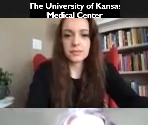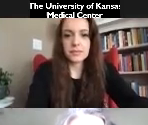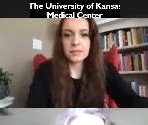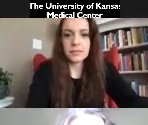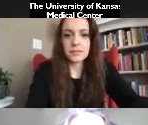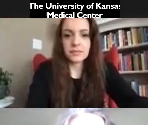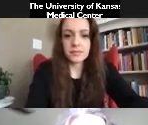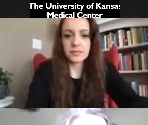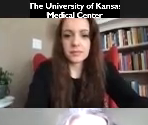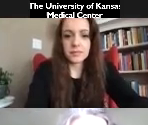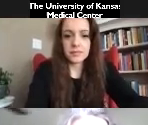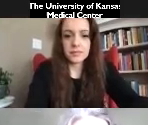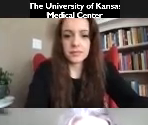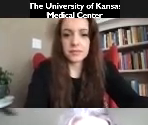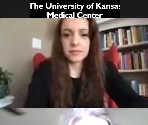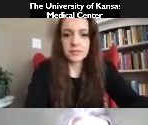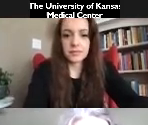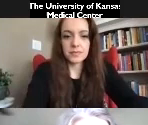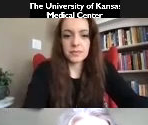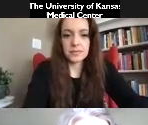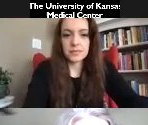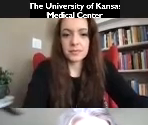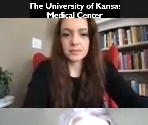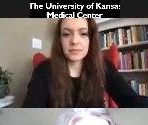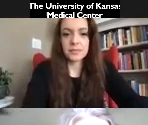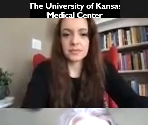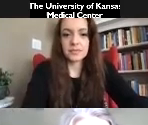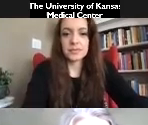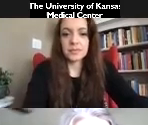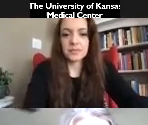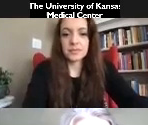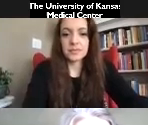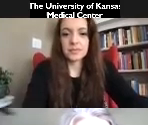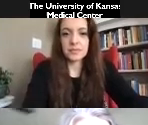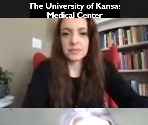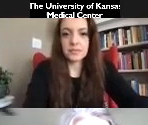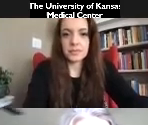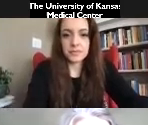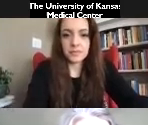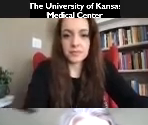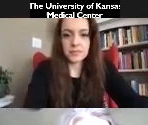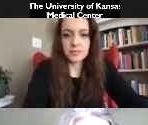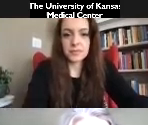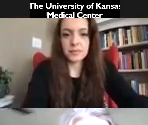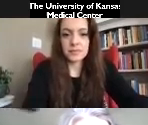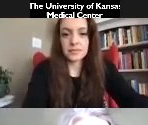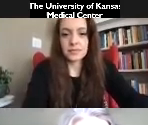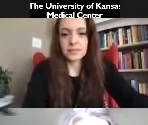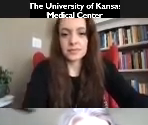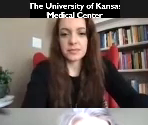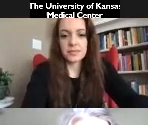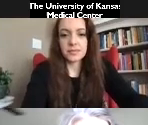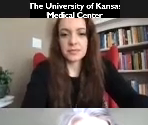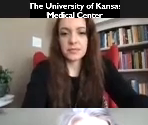palonositron. So this is a picture of in front of the poster and the 3